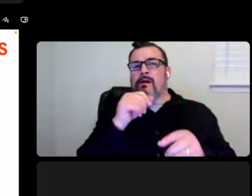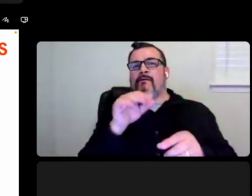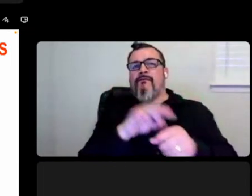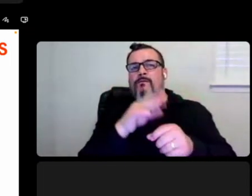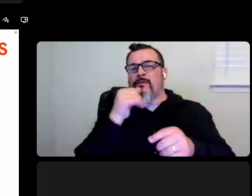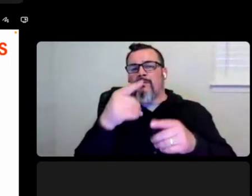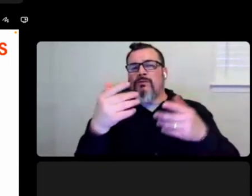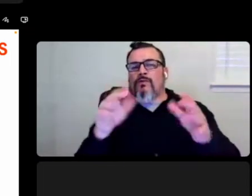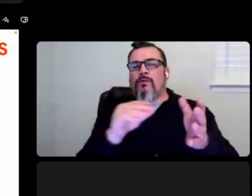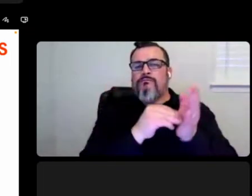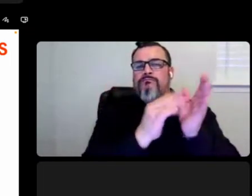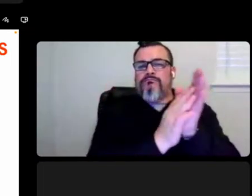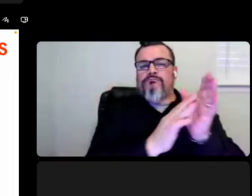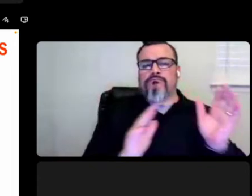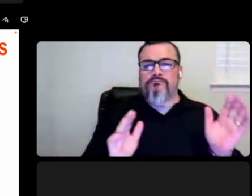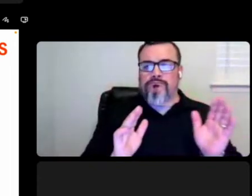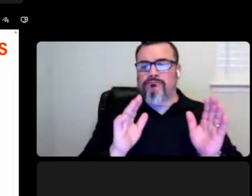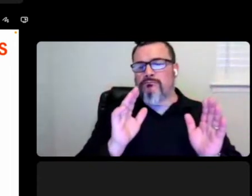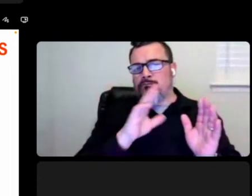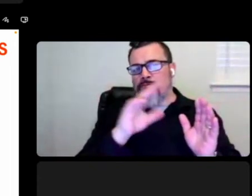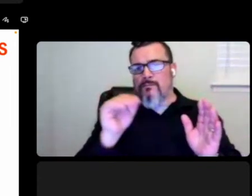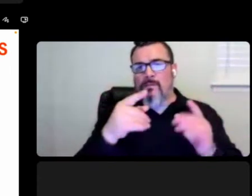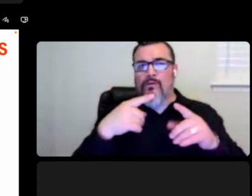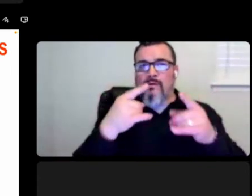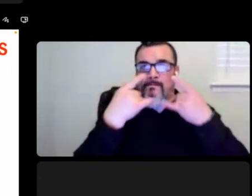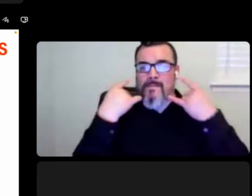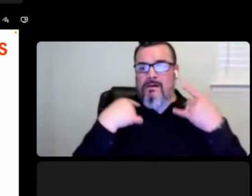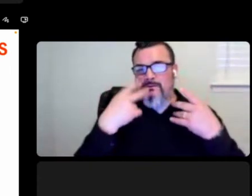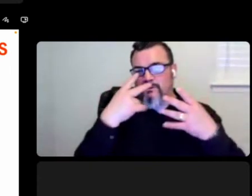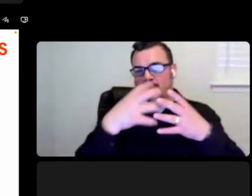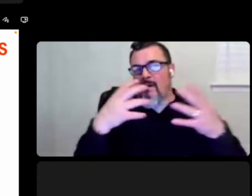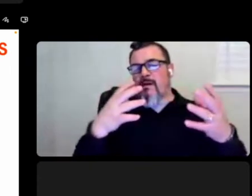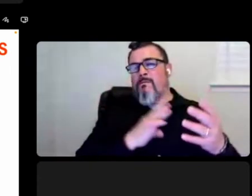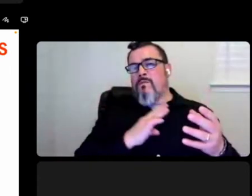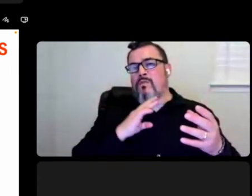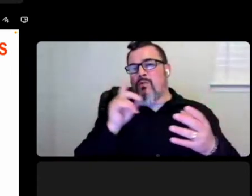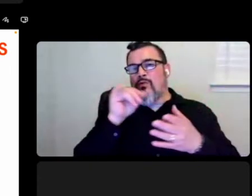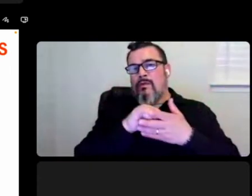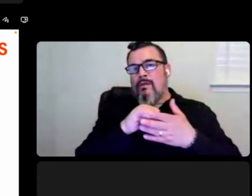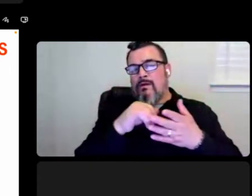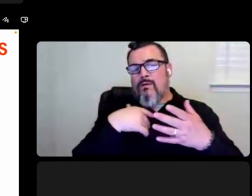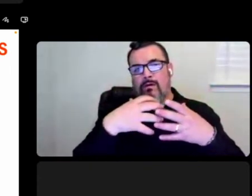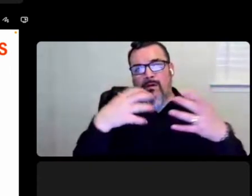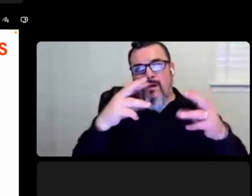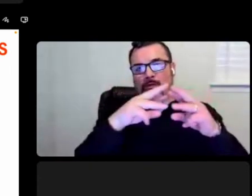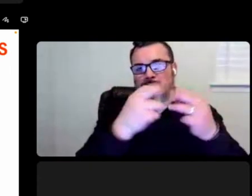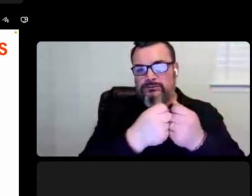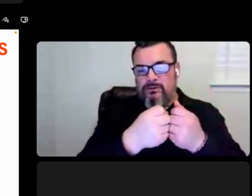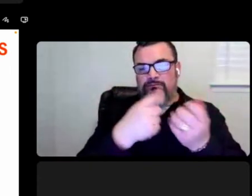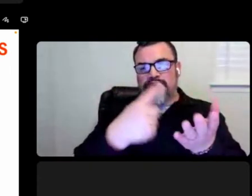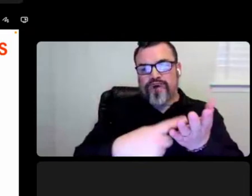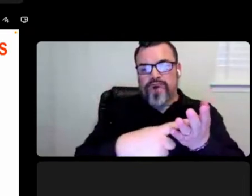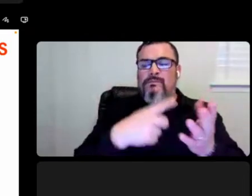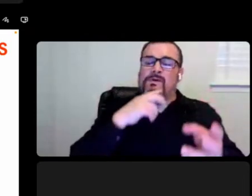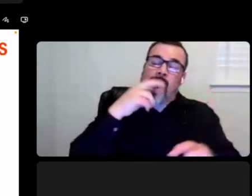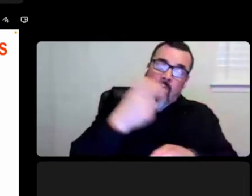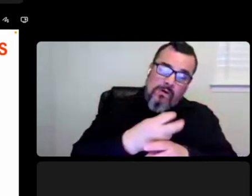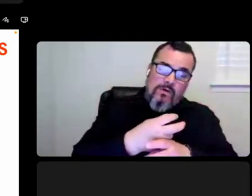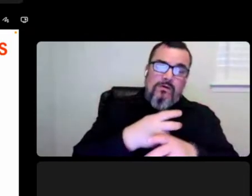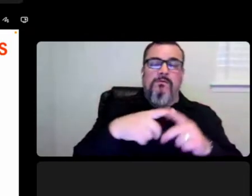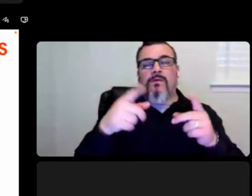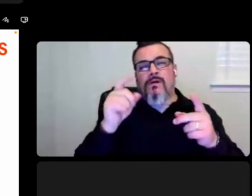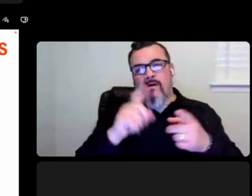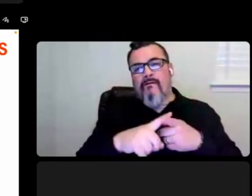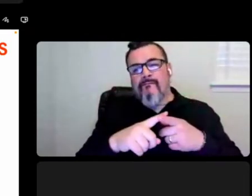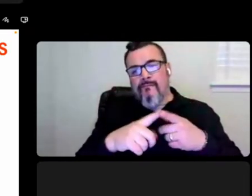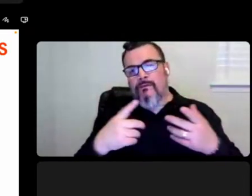want to go on record. And during masking, especially, I saw a lot of boards doing that. We had a lot of workshops around. It's hard, but you kind of have